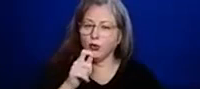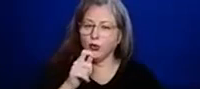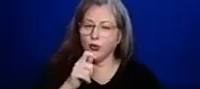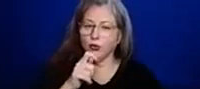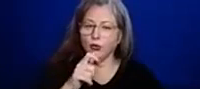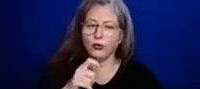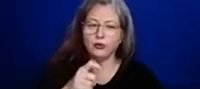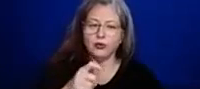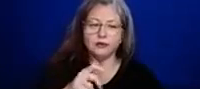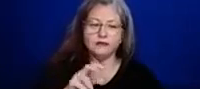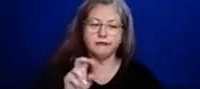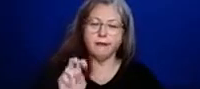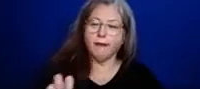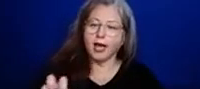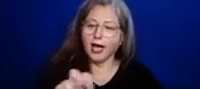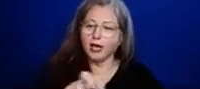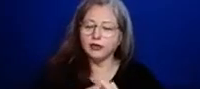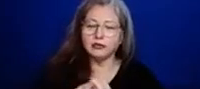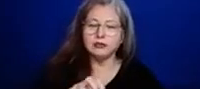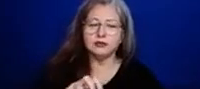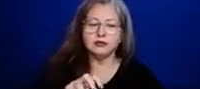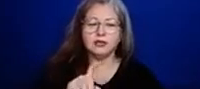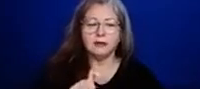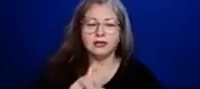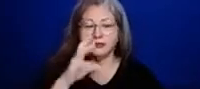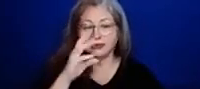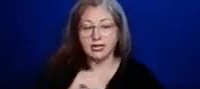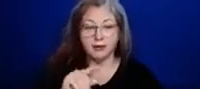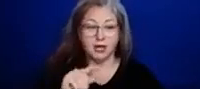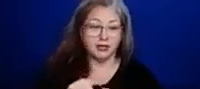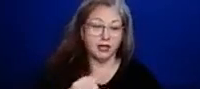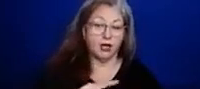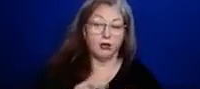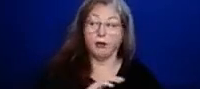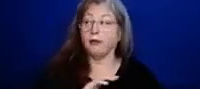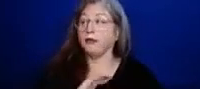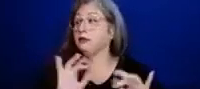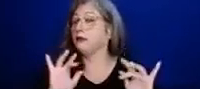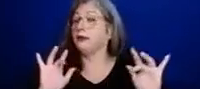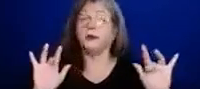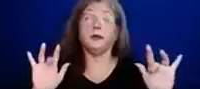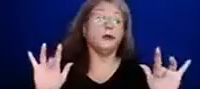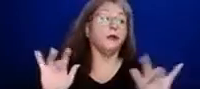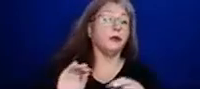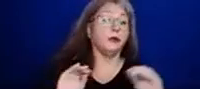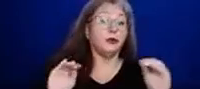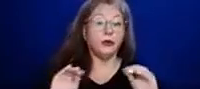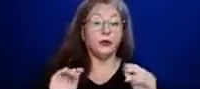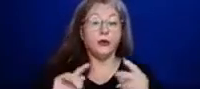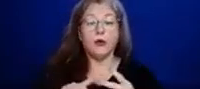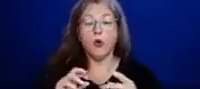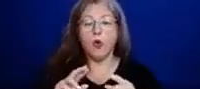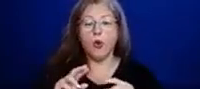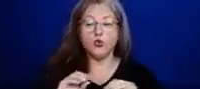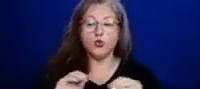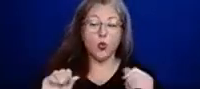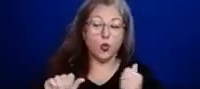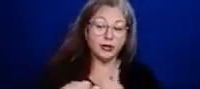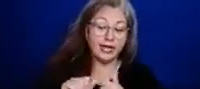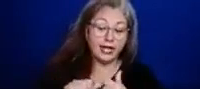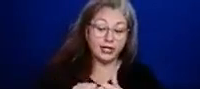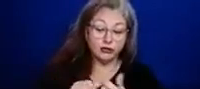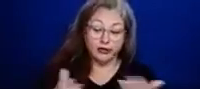at the border have to sleep until there's no patrolling or, you know, dangers that they